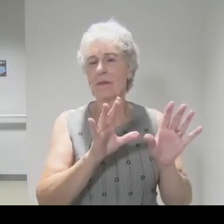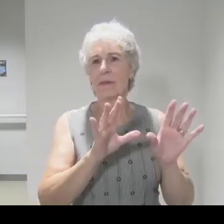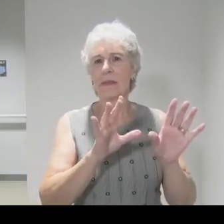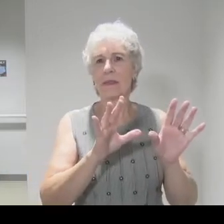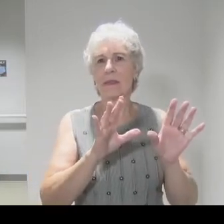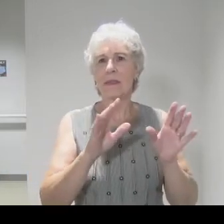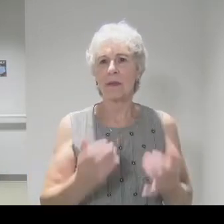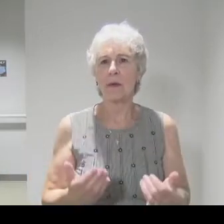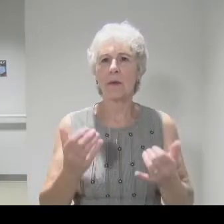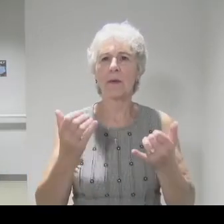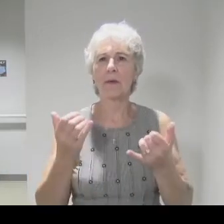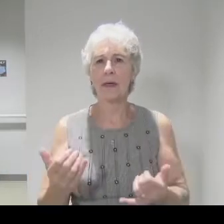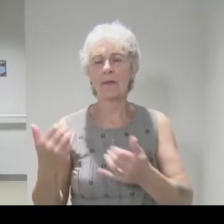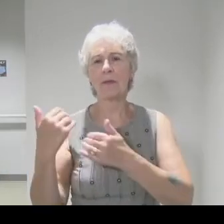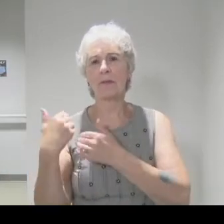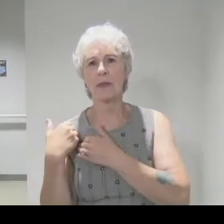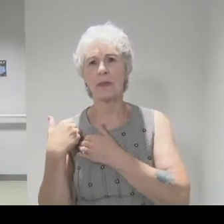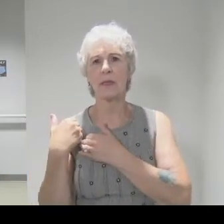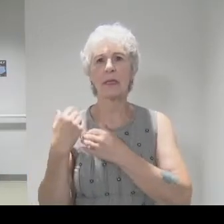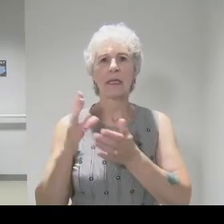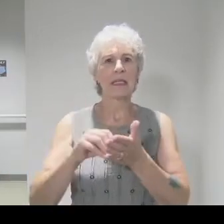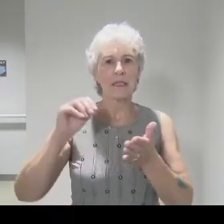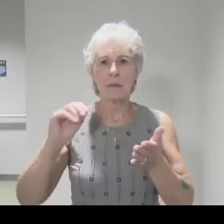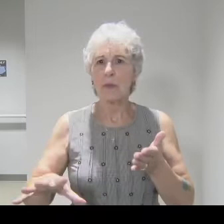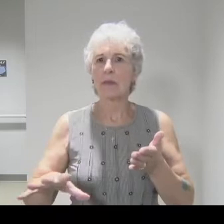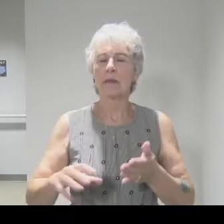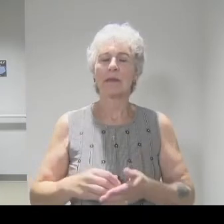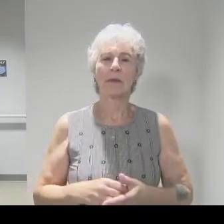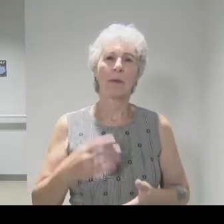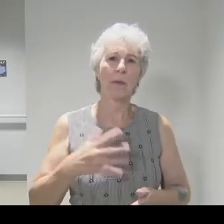heavy, pretty expensive,